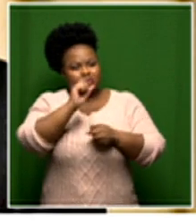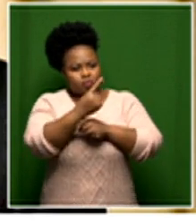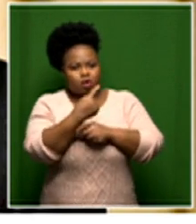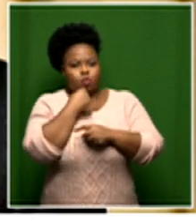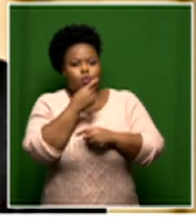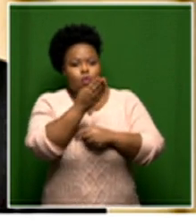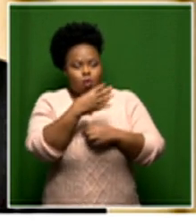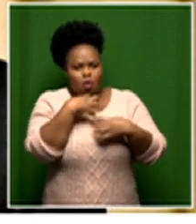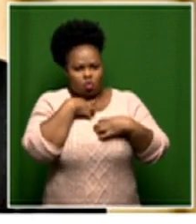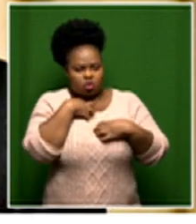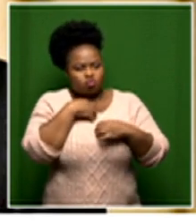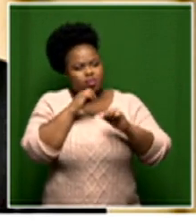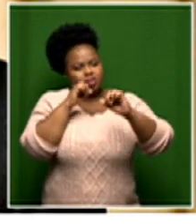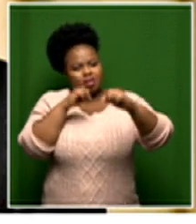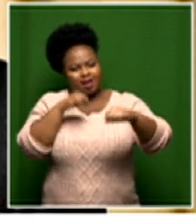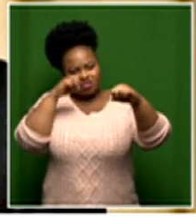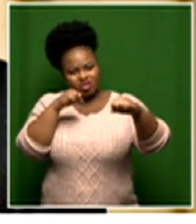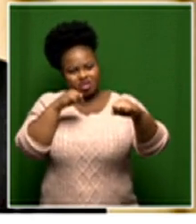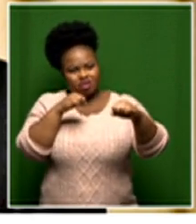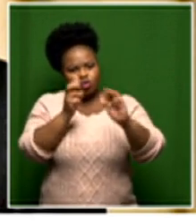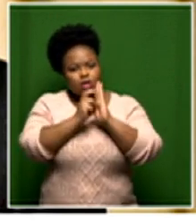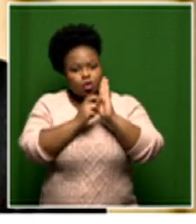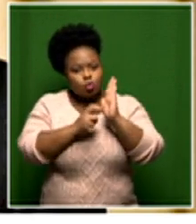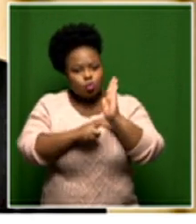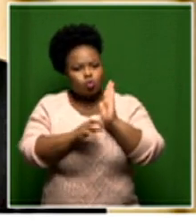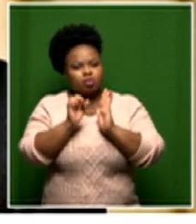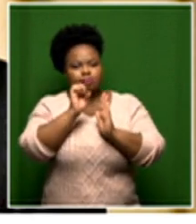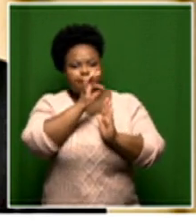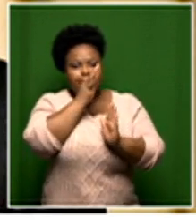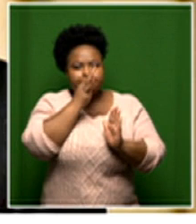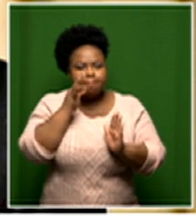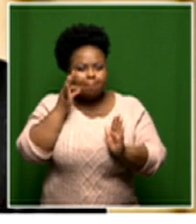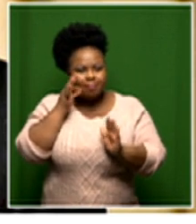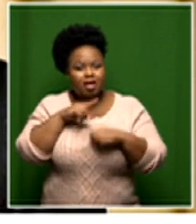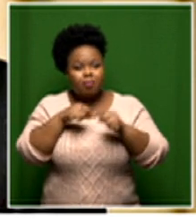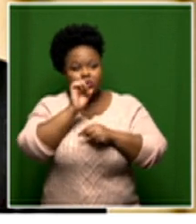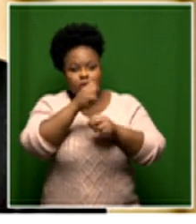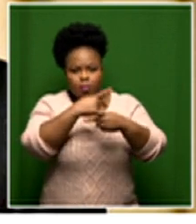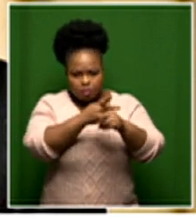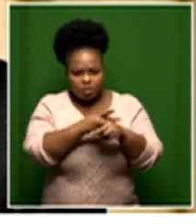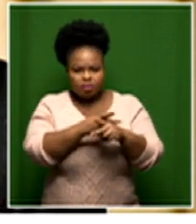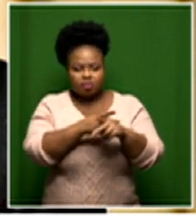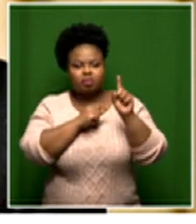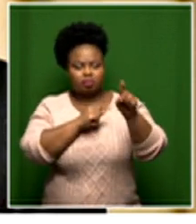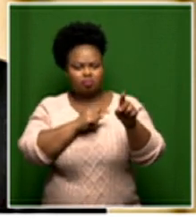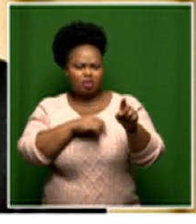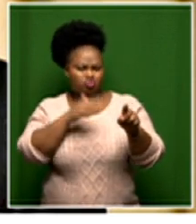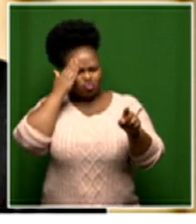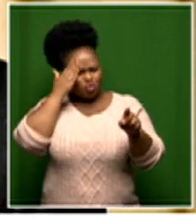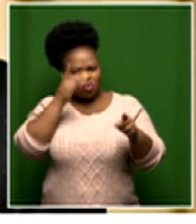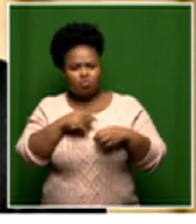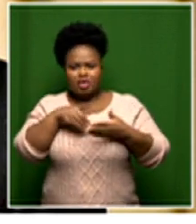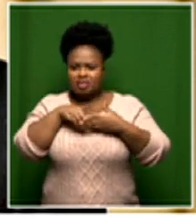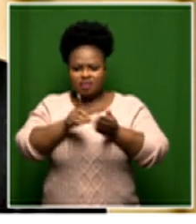it, you have to agree with certain terms of their confidentiality about their product, about how they